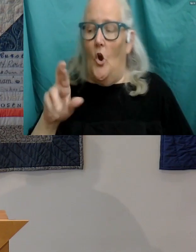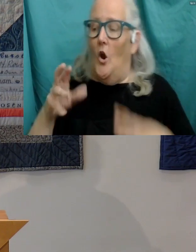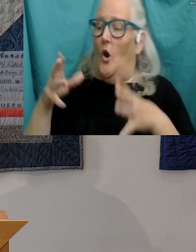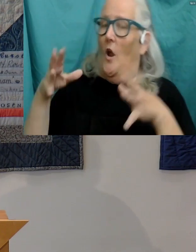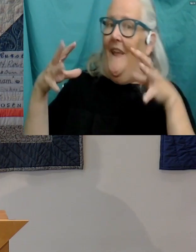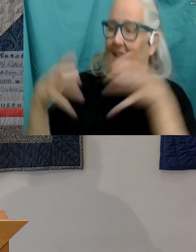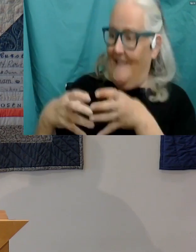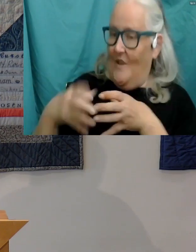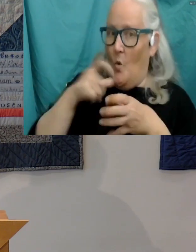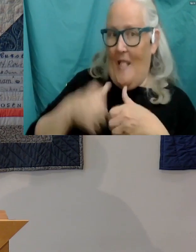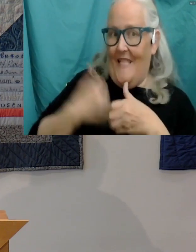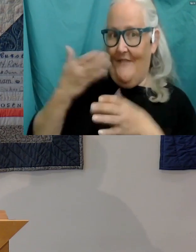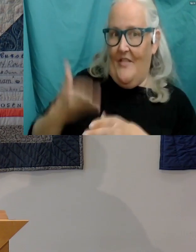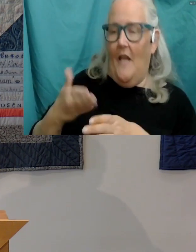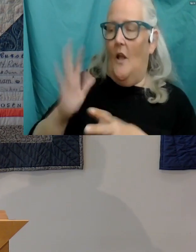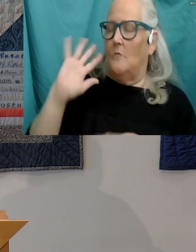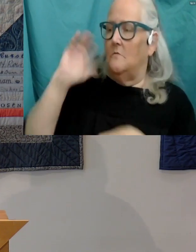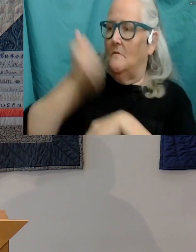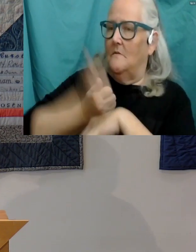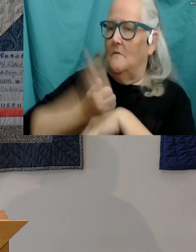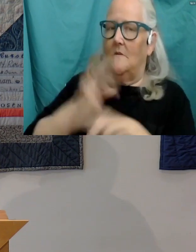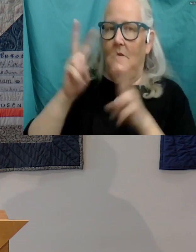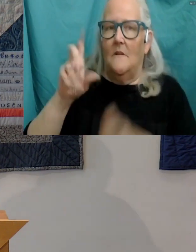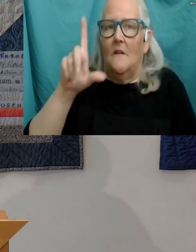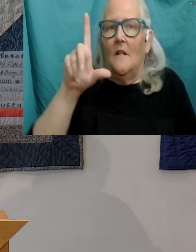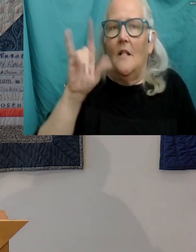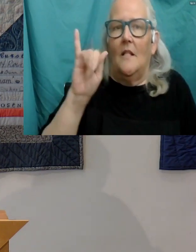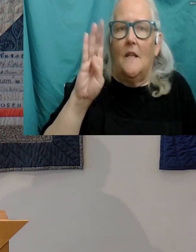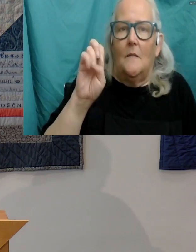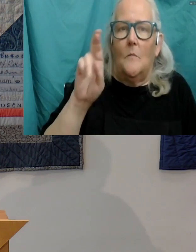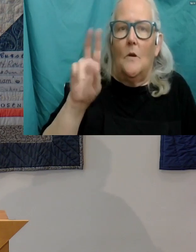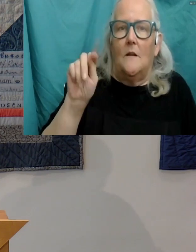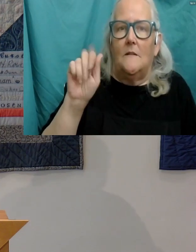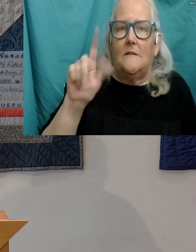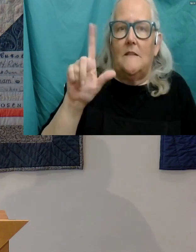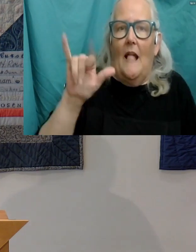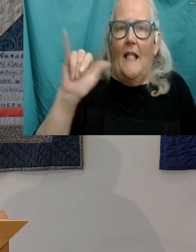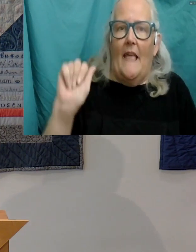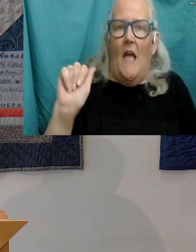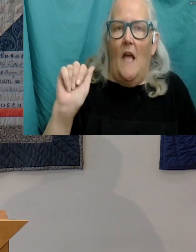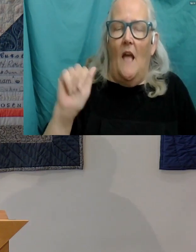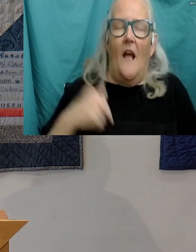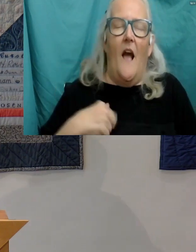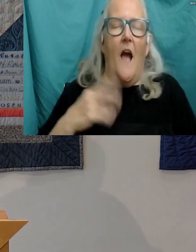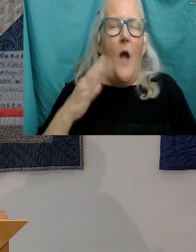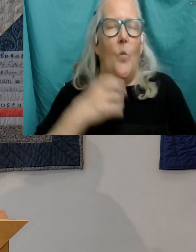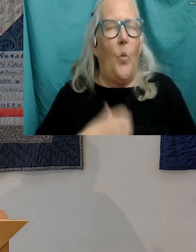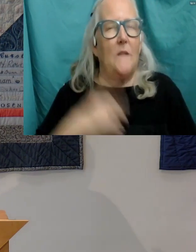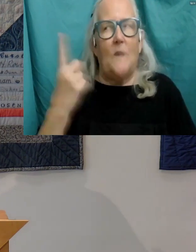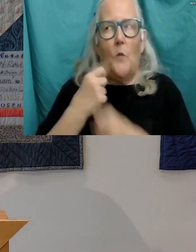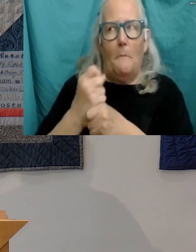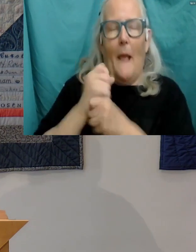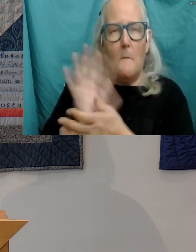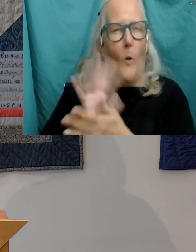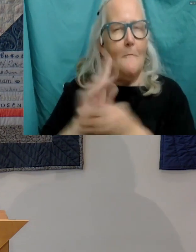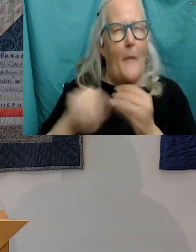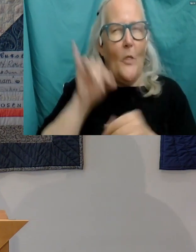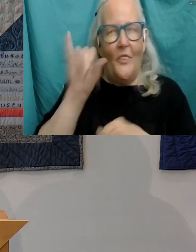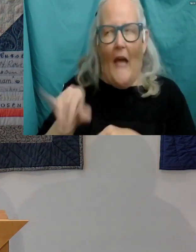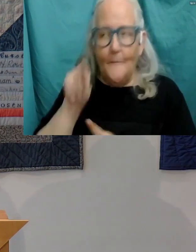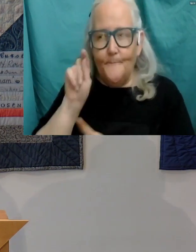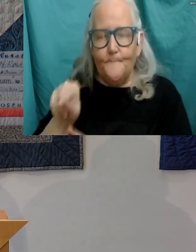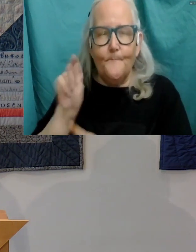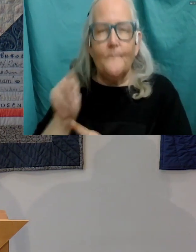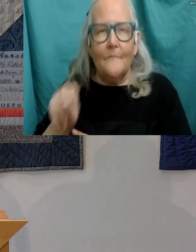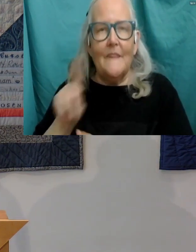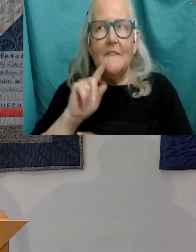place called Libertalia. I want a movie about this. Libertalia is an utopian place like